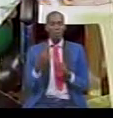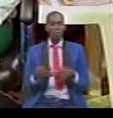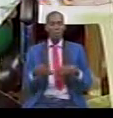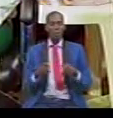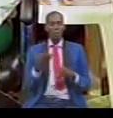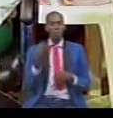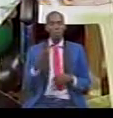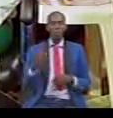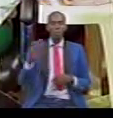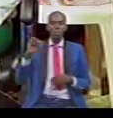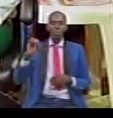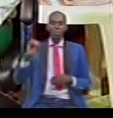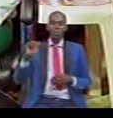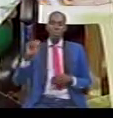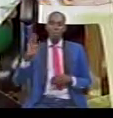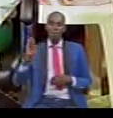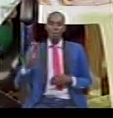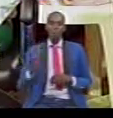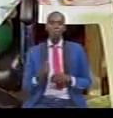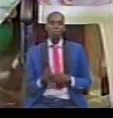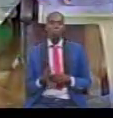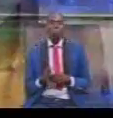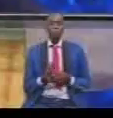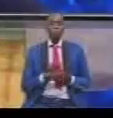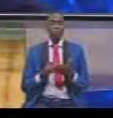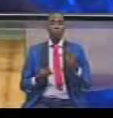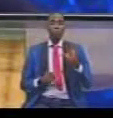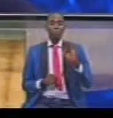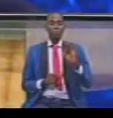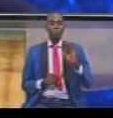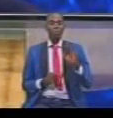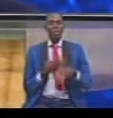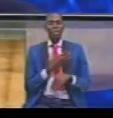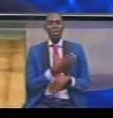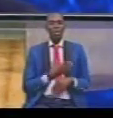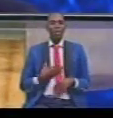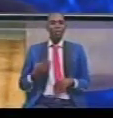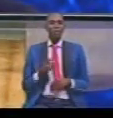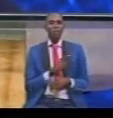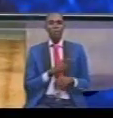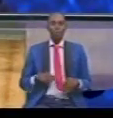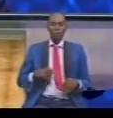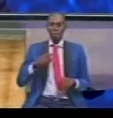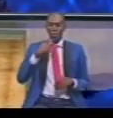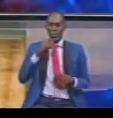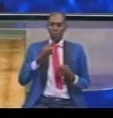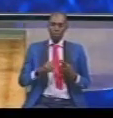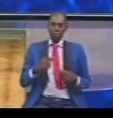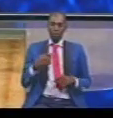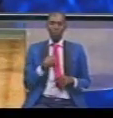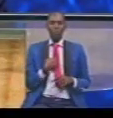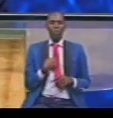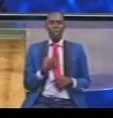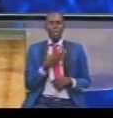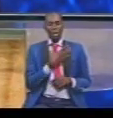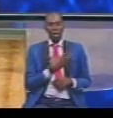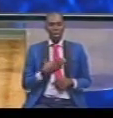of Moab. Verse 9, and the Lord said unto me, and the Lord said unto